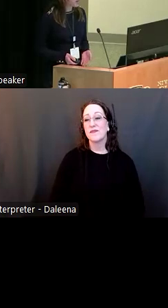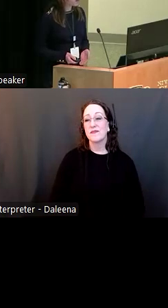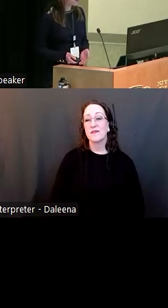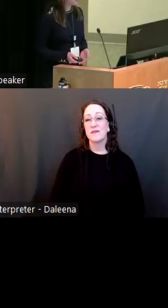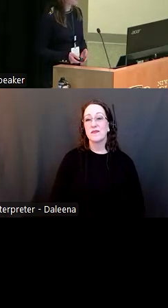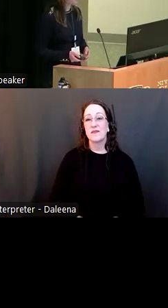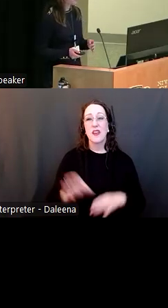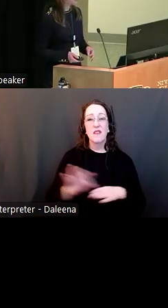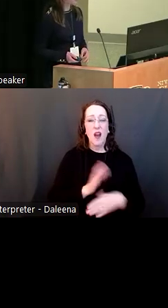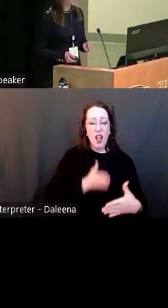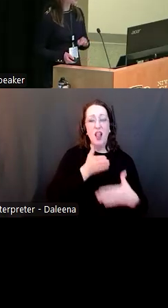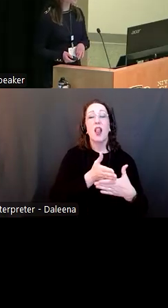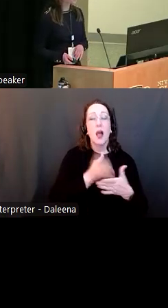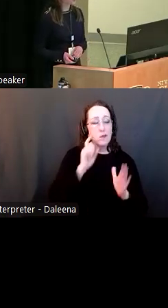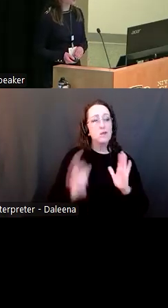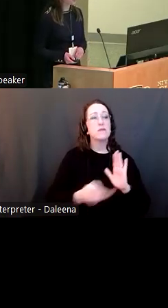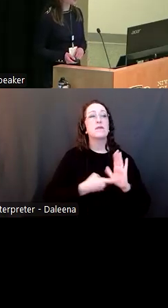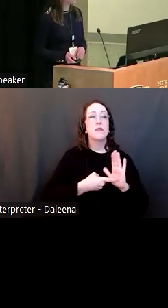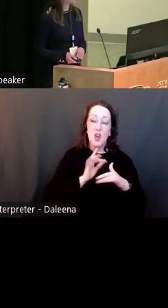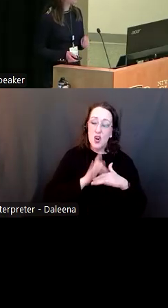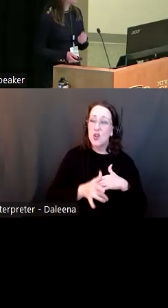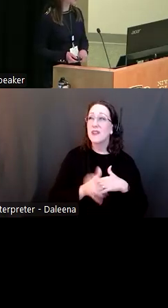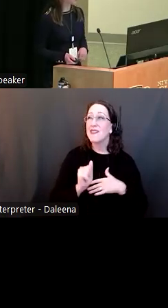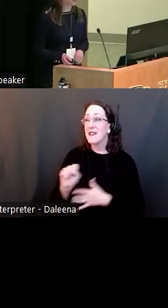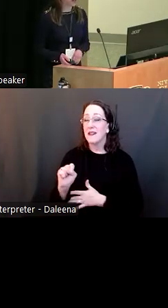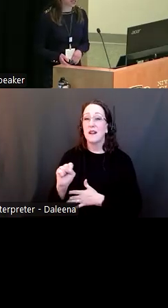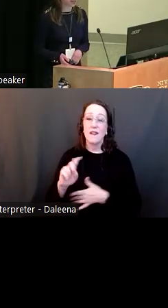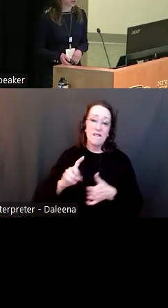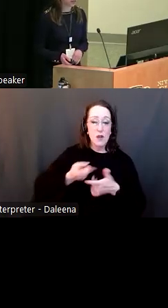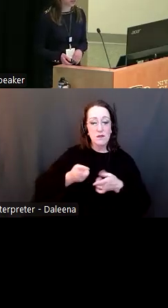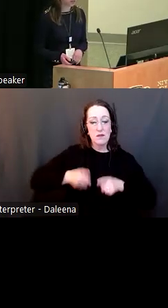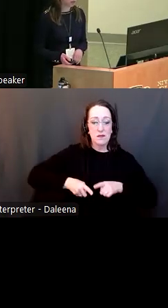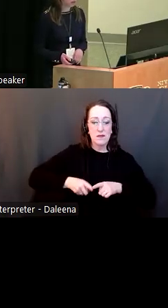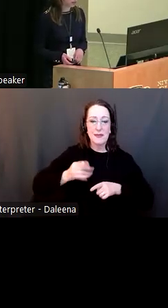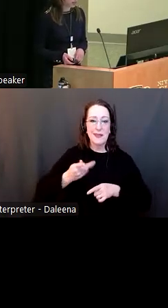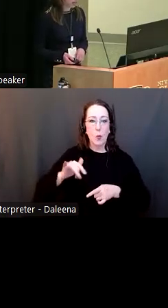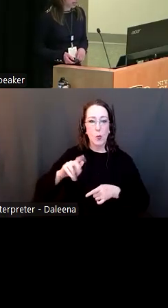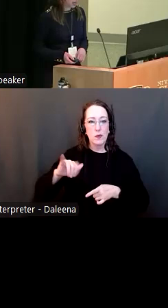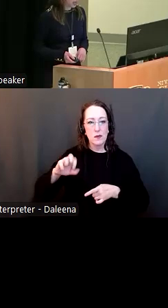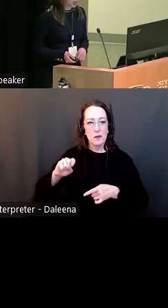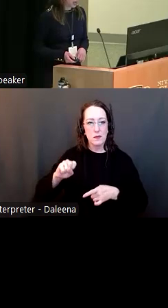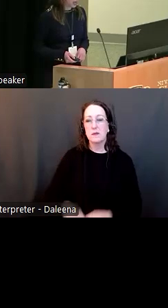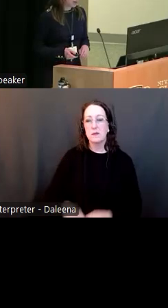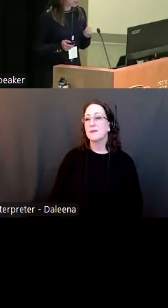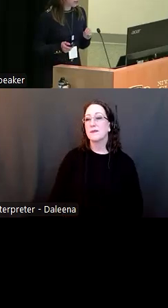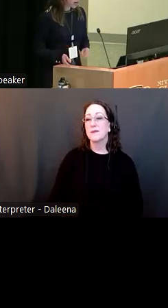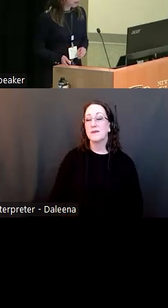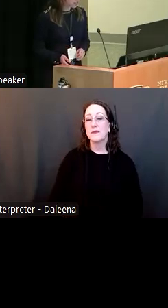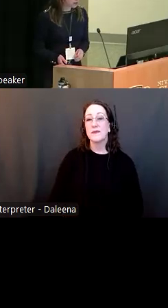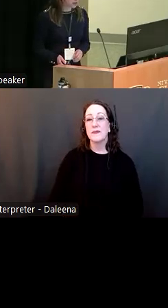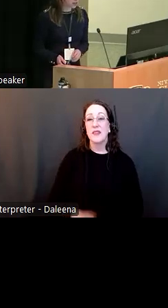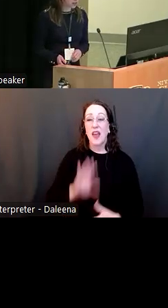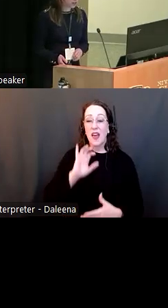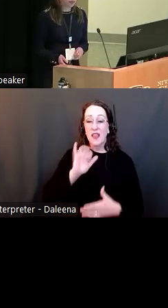Functional impairments can be detected as early as the first episode of psychosis. And these